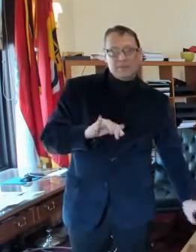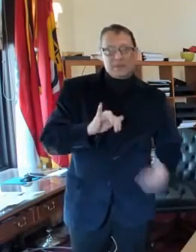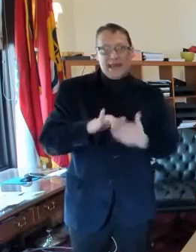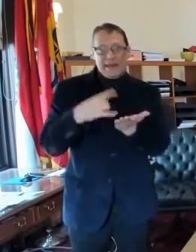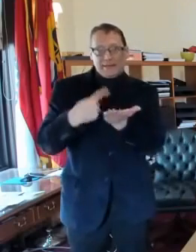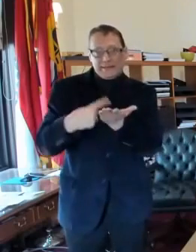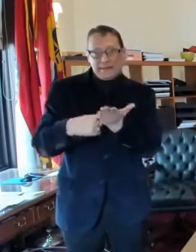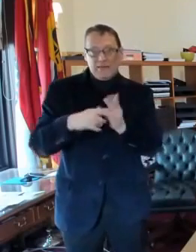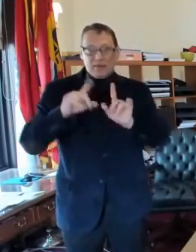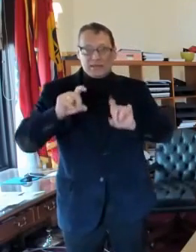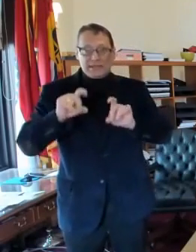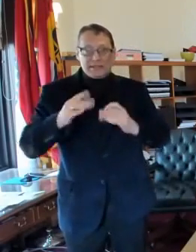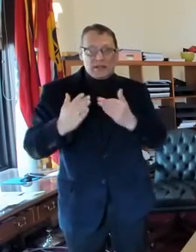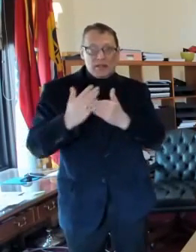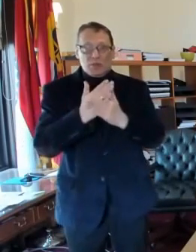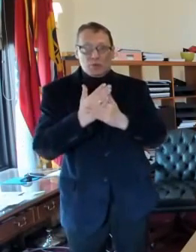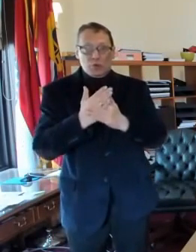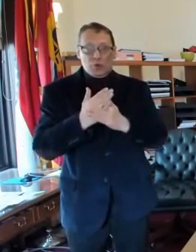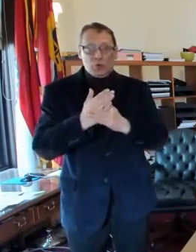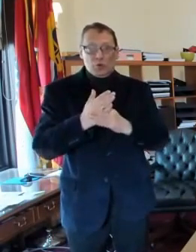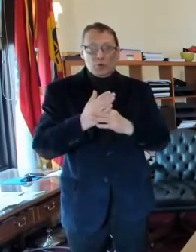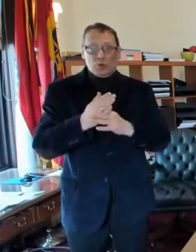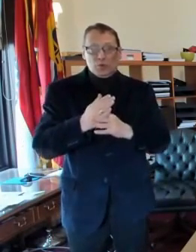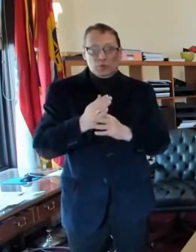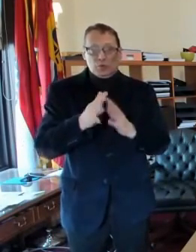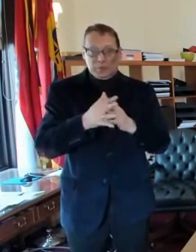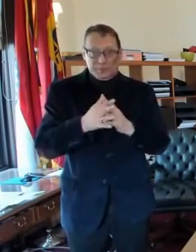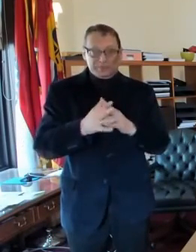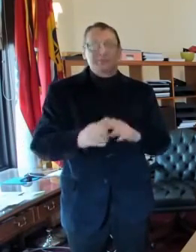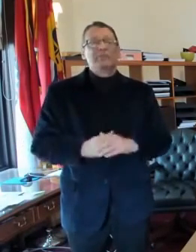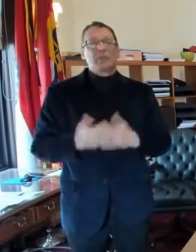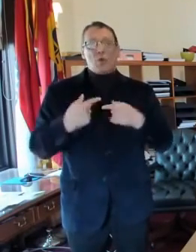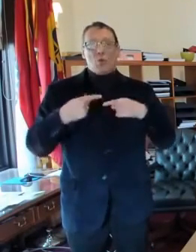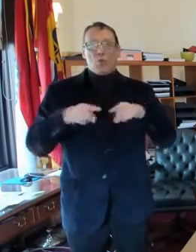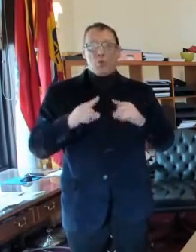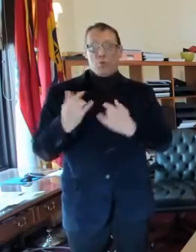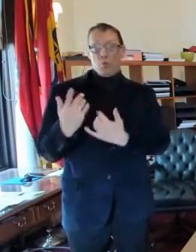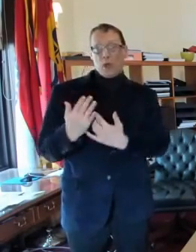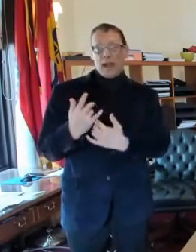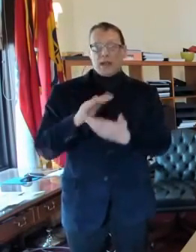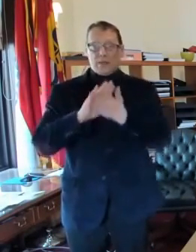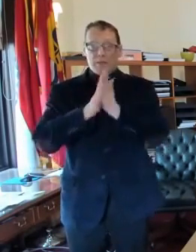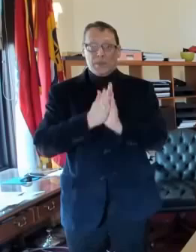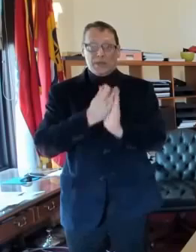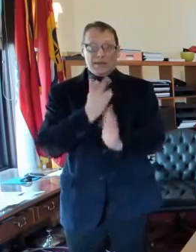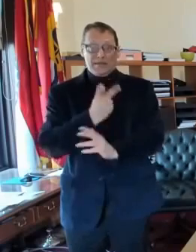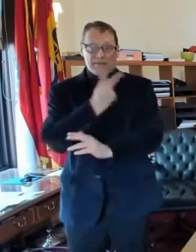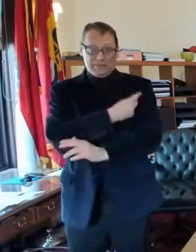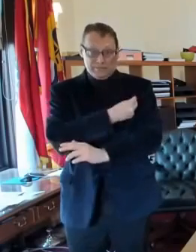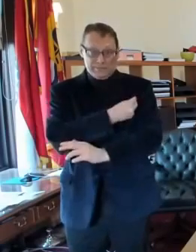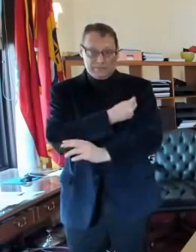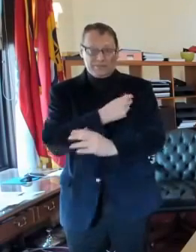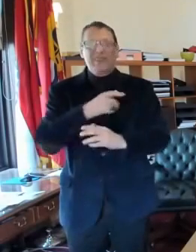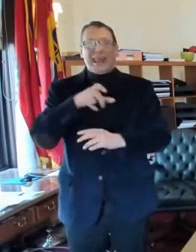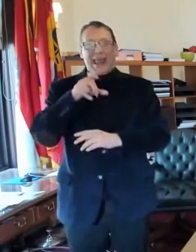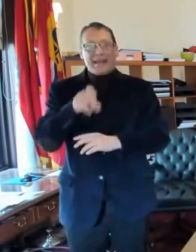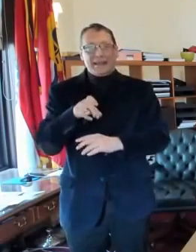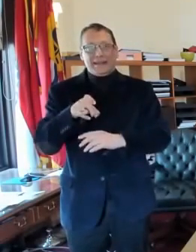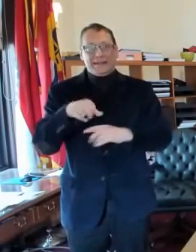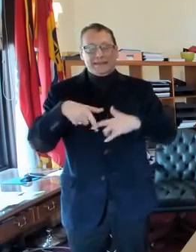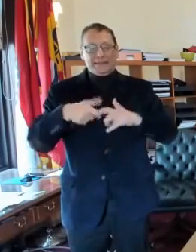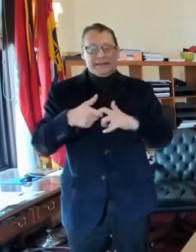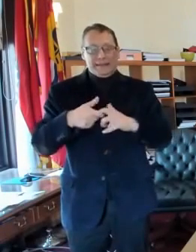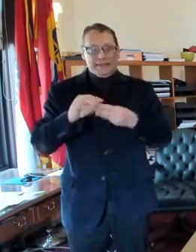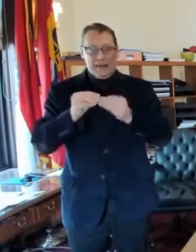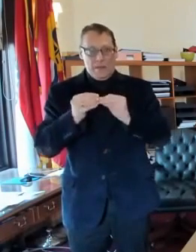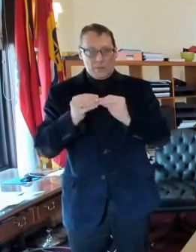So while we are all waiting to get vaccinated, we got to continue to take these